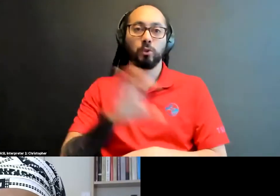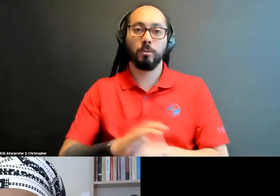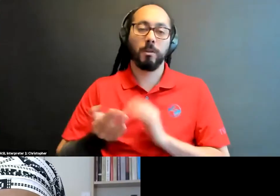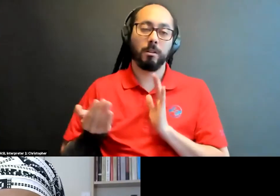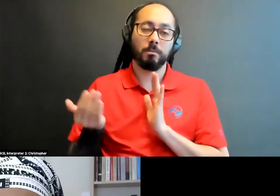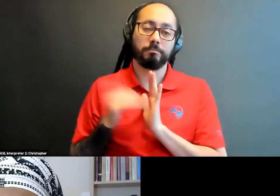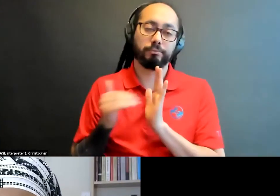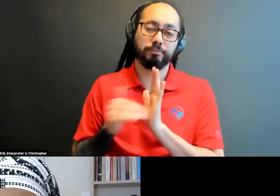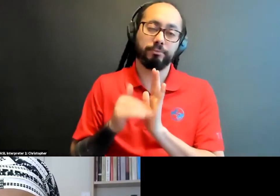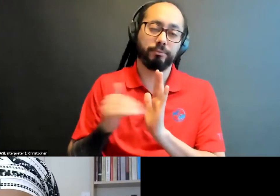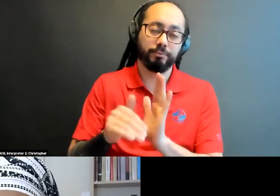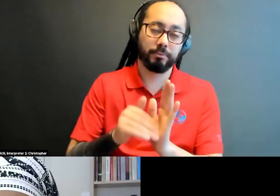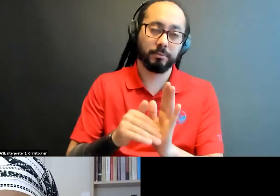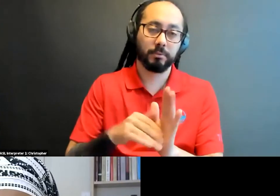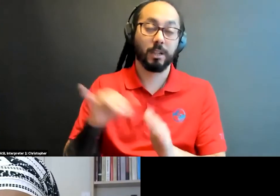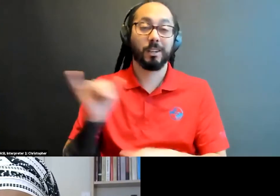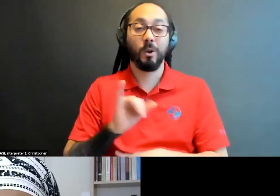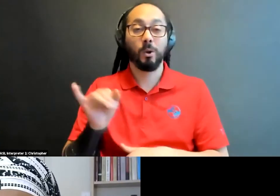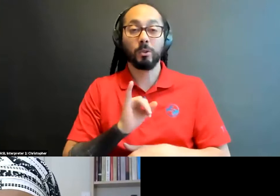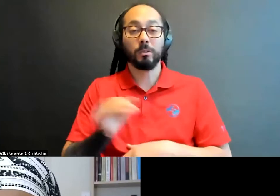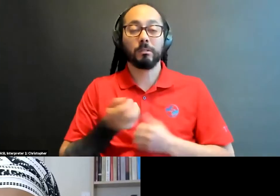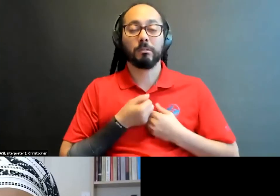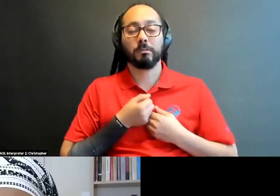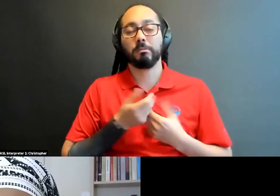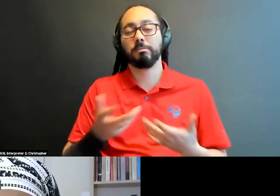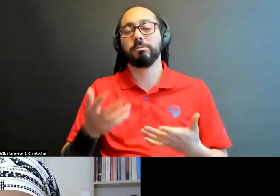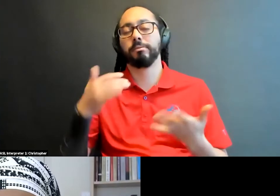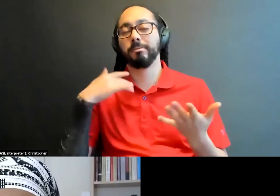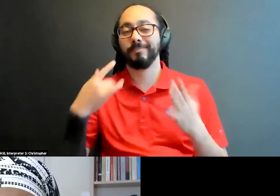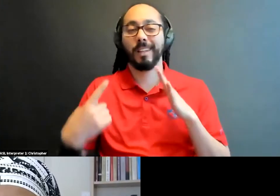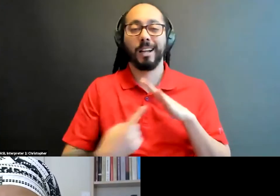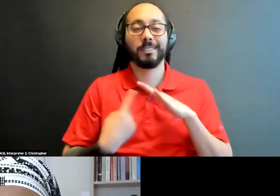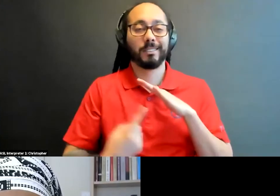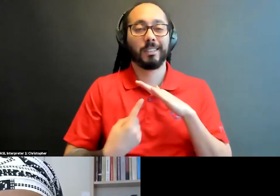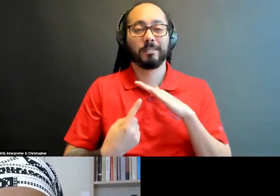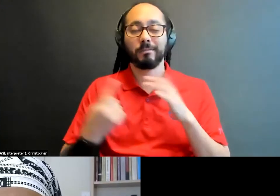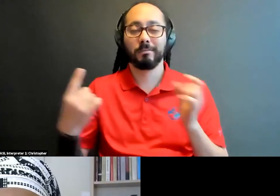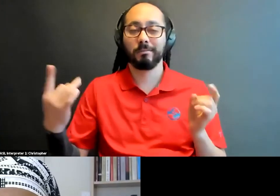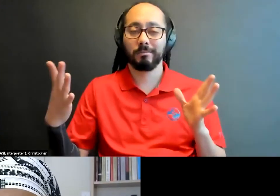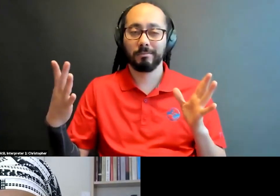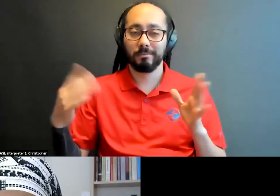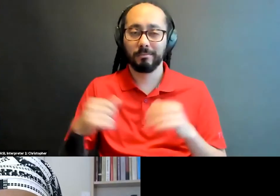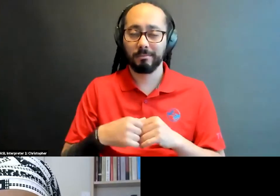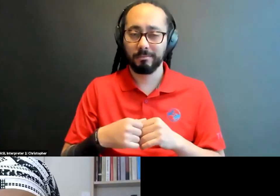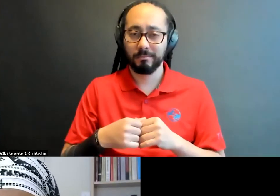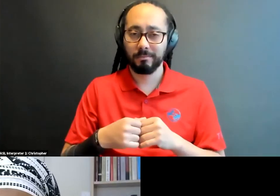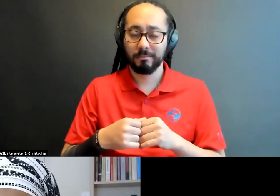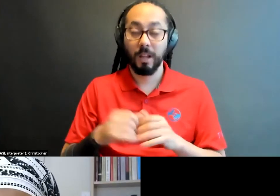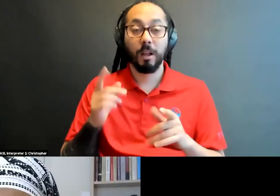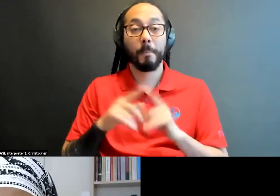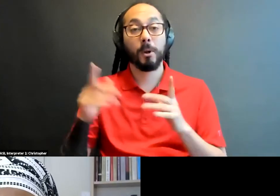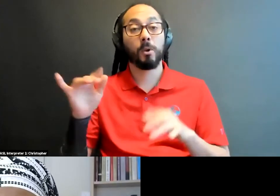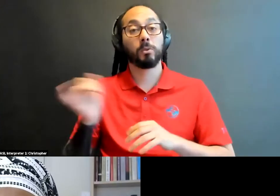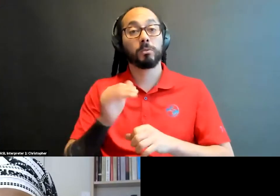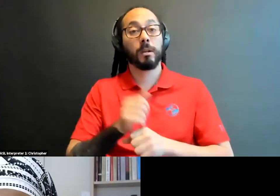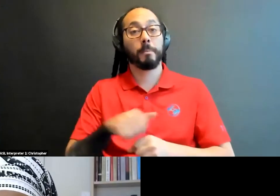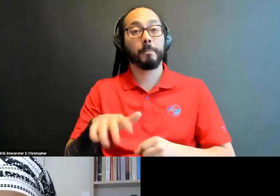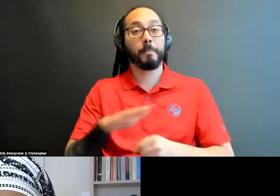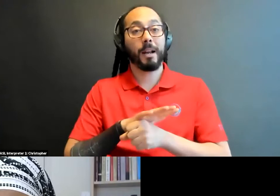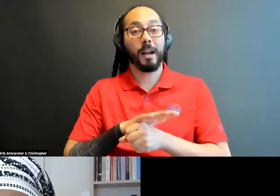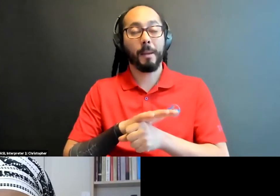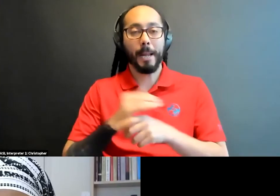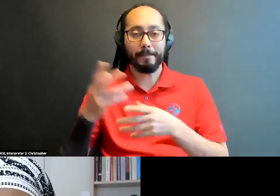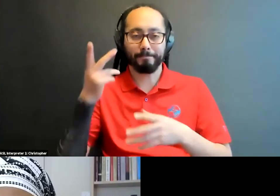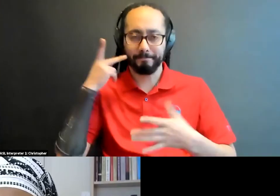terrible scourge of isolation. And the pandemic has also unveiled what many of us already